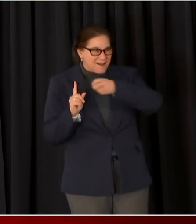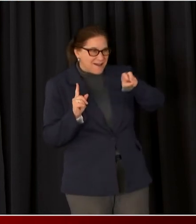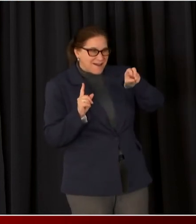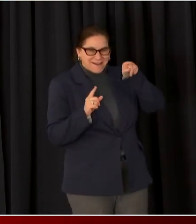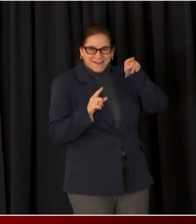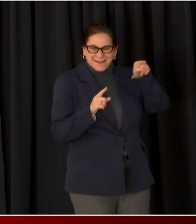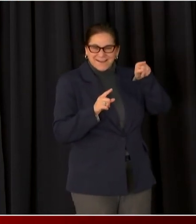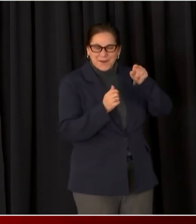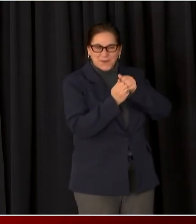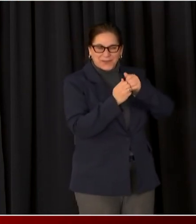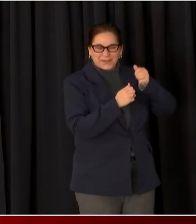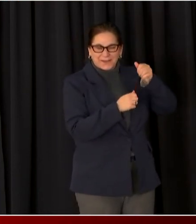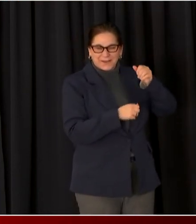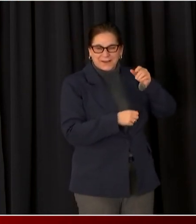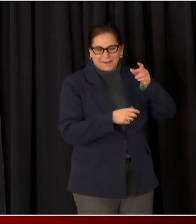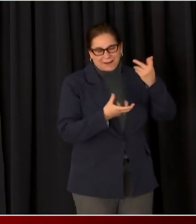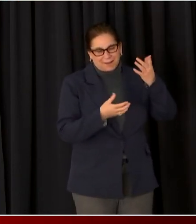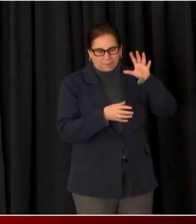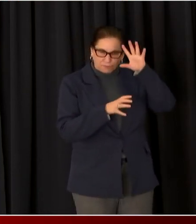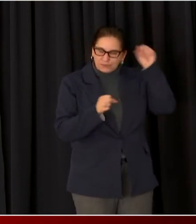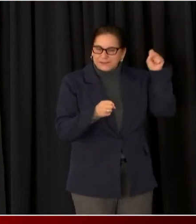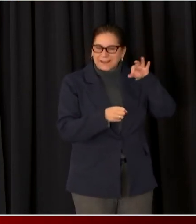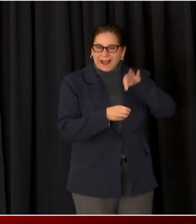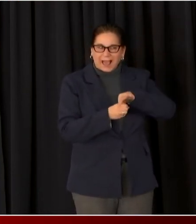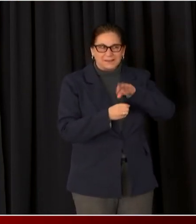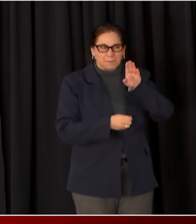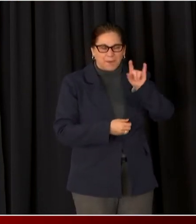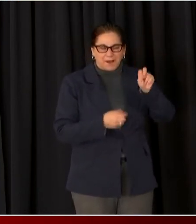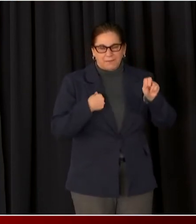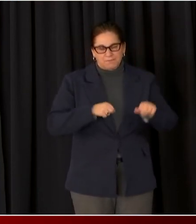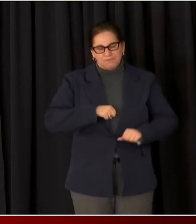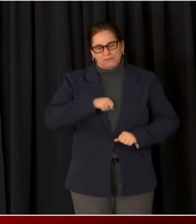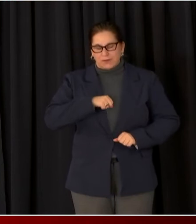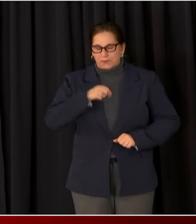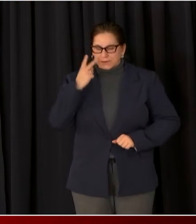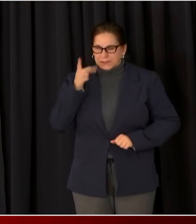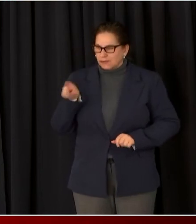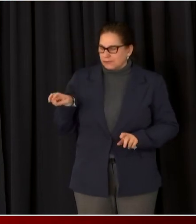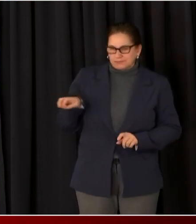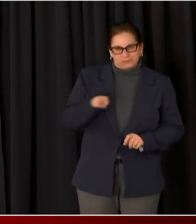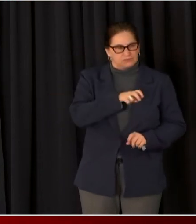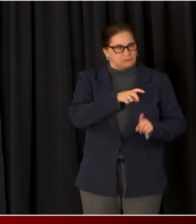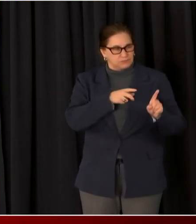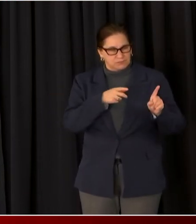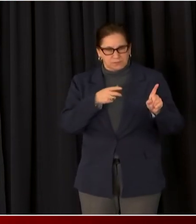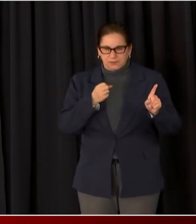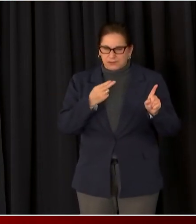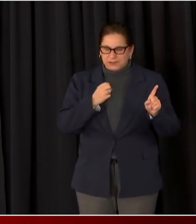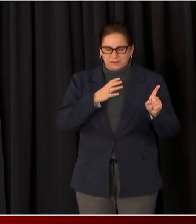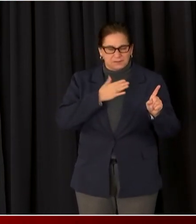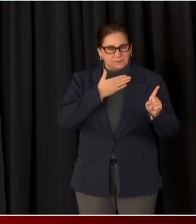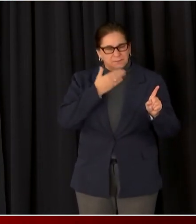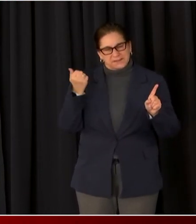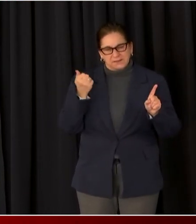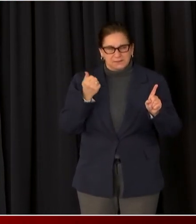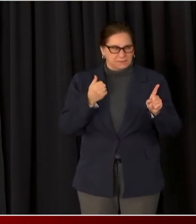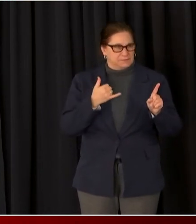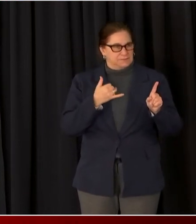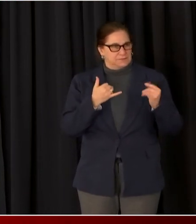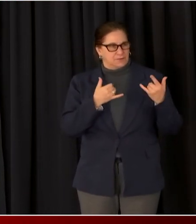could not be more proud of her participation in the incoming administration.